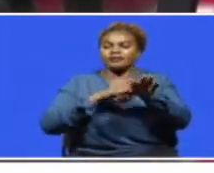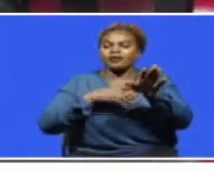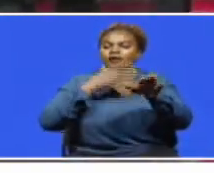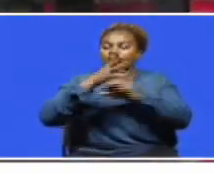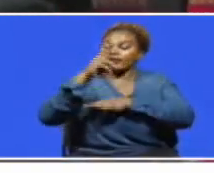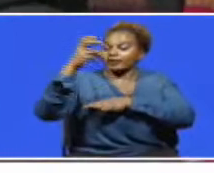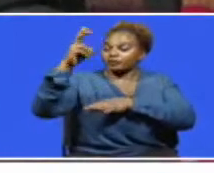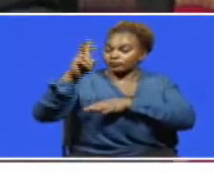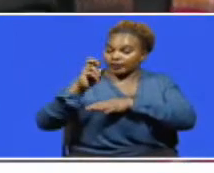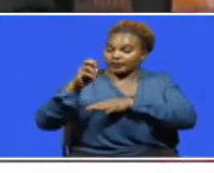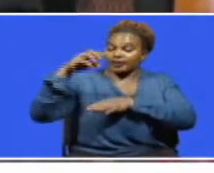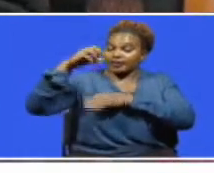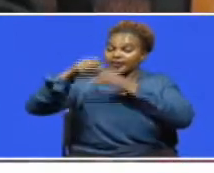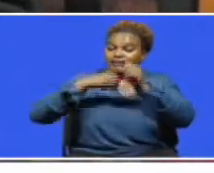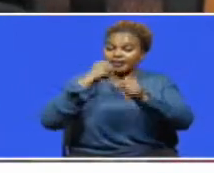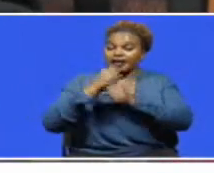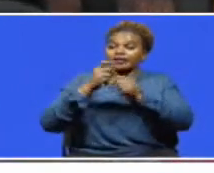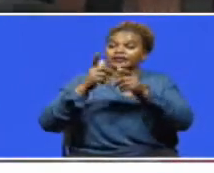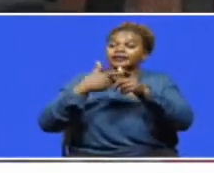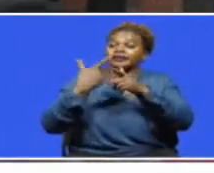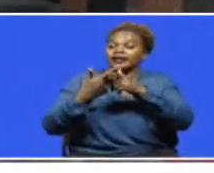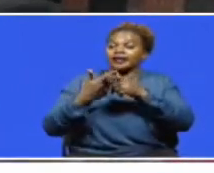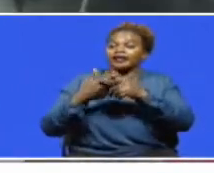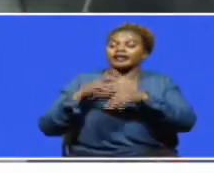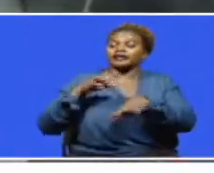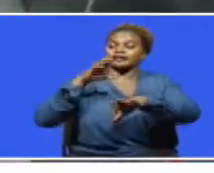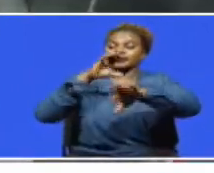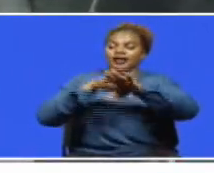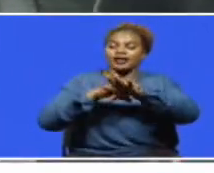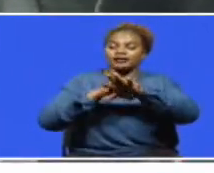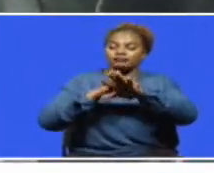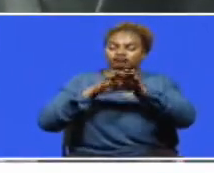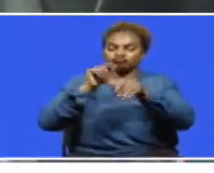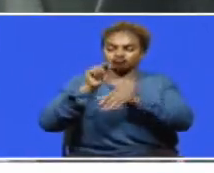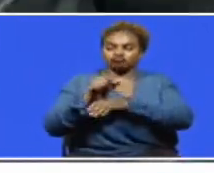years, it then possesses the plant.